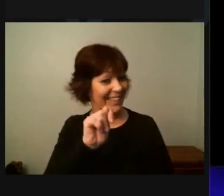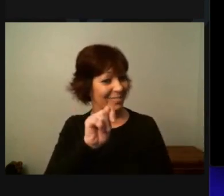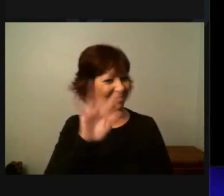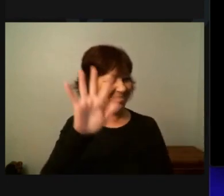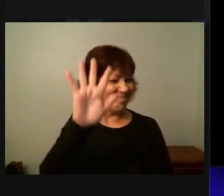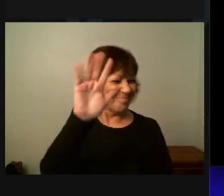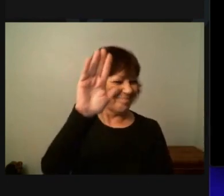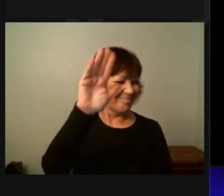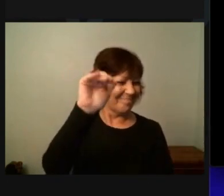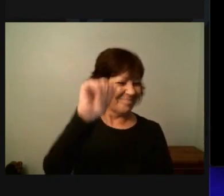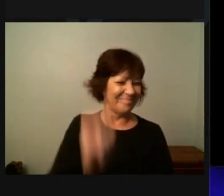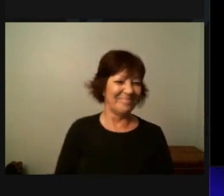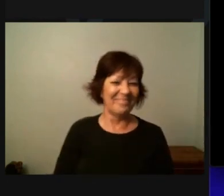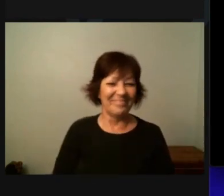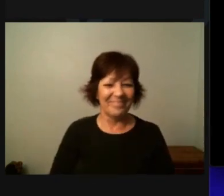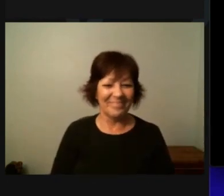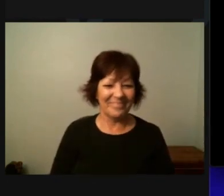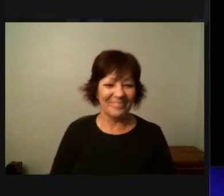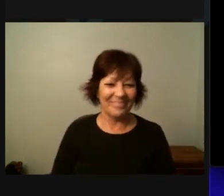Bye-bye. Good night, all.